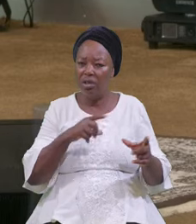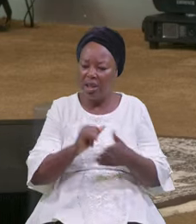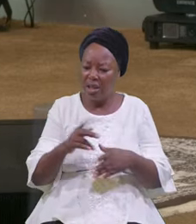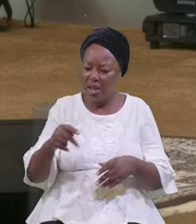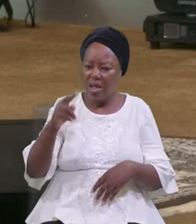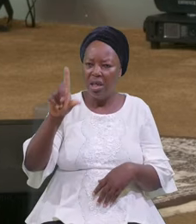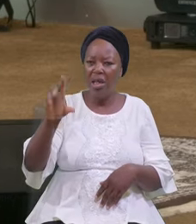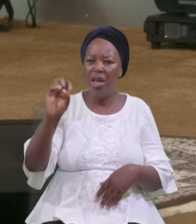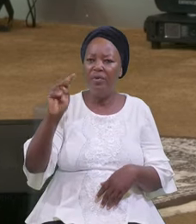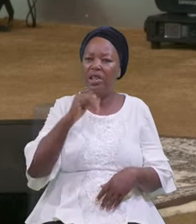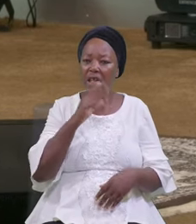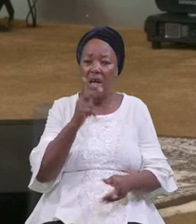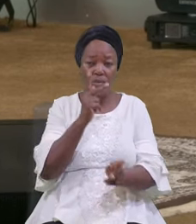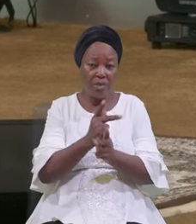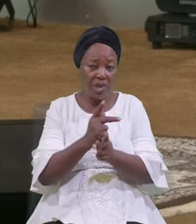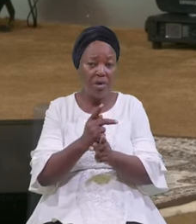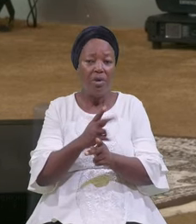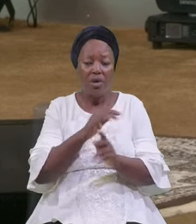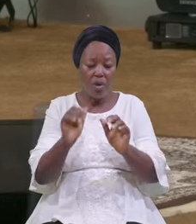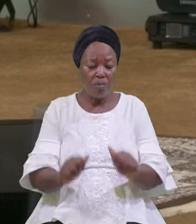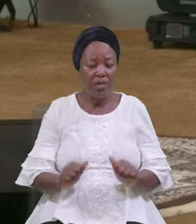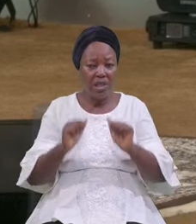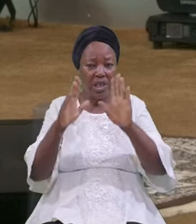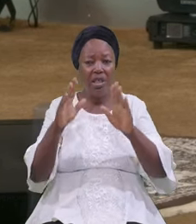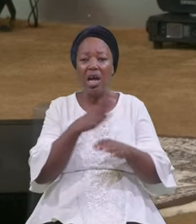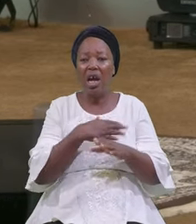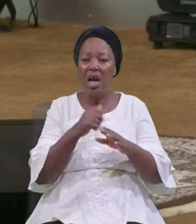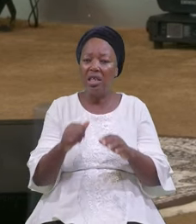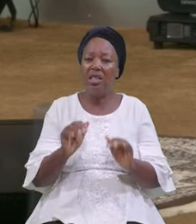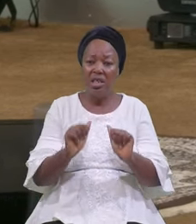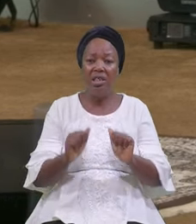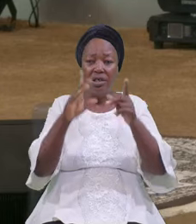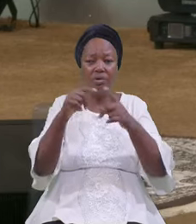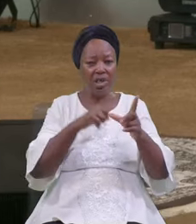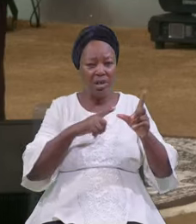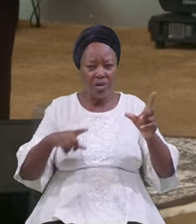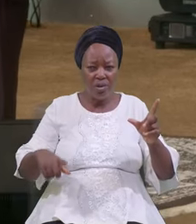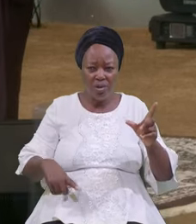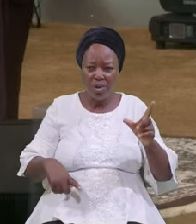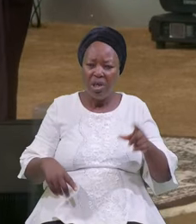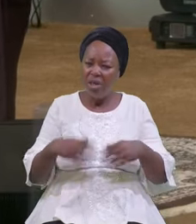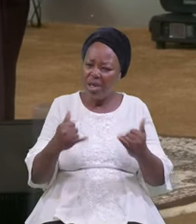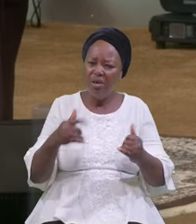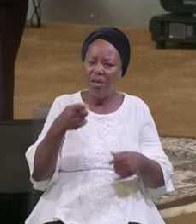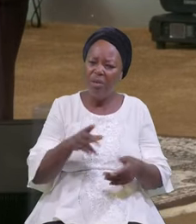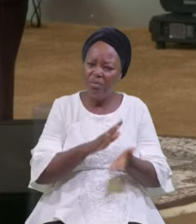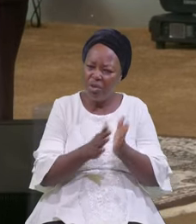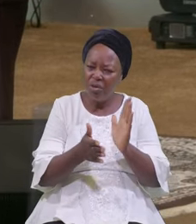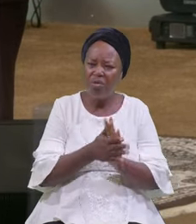and preserved, committed and consecrated unto the Lord, they defiled